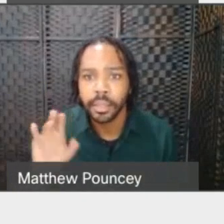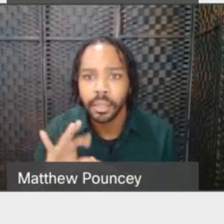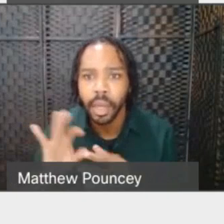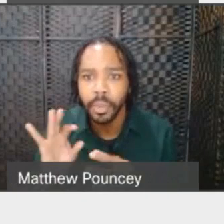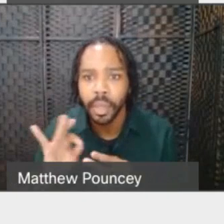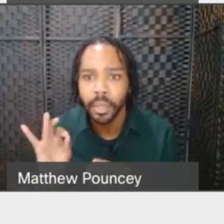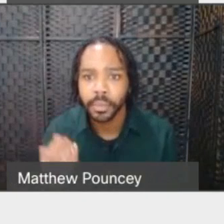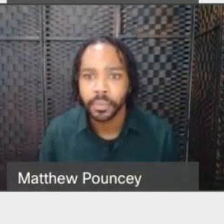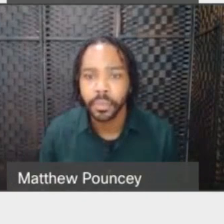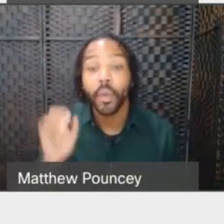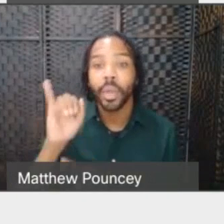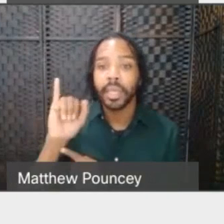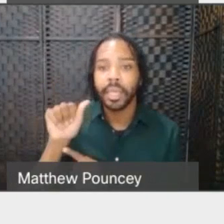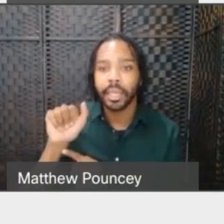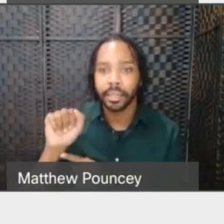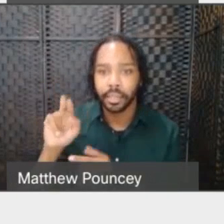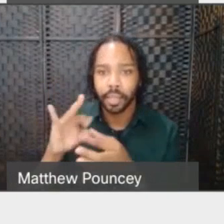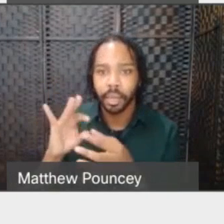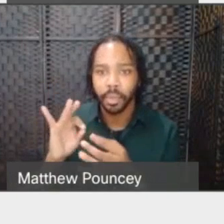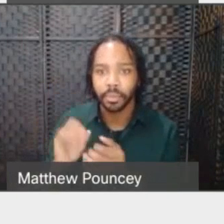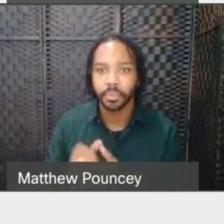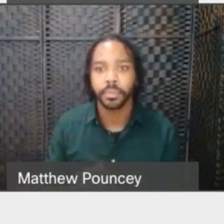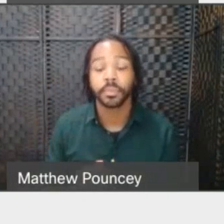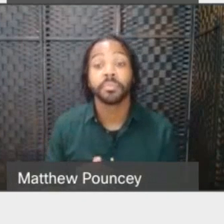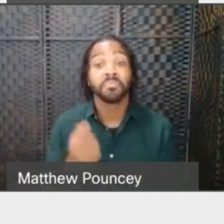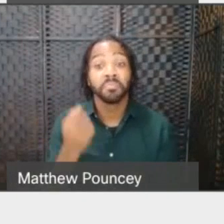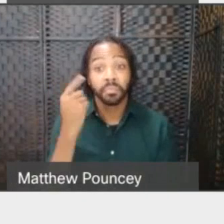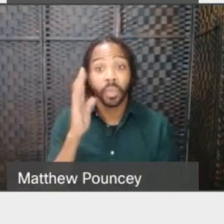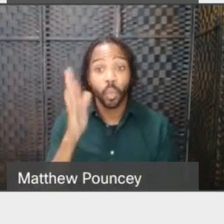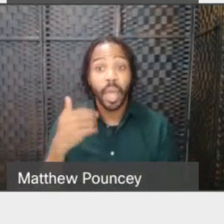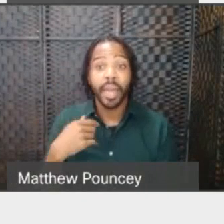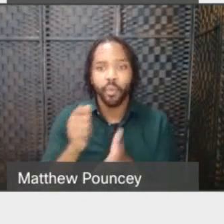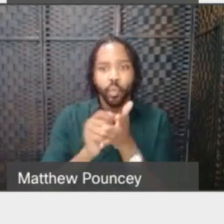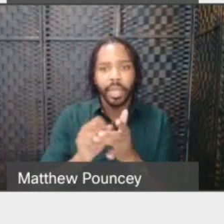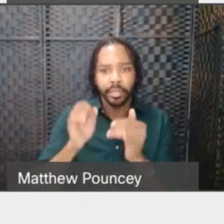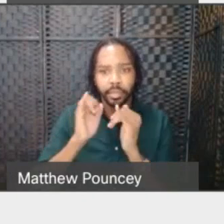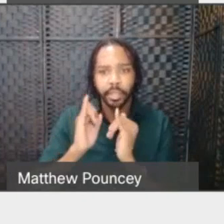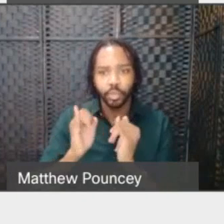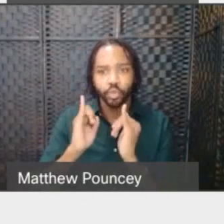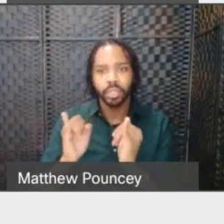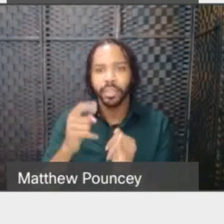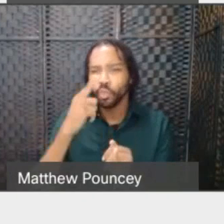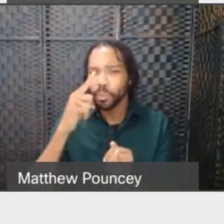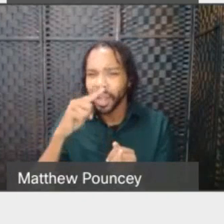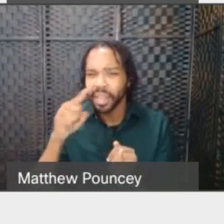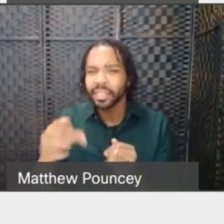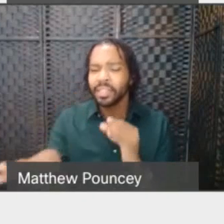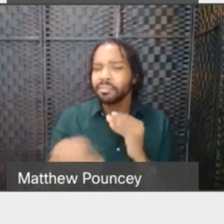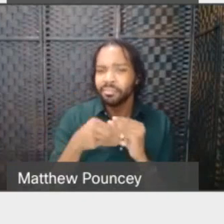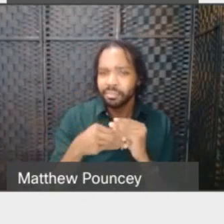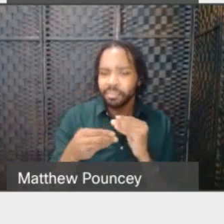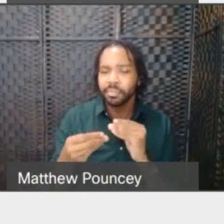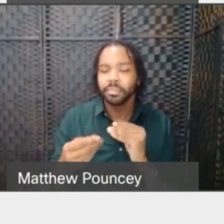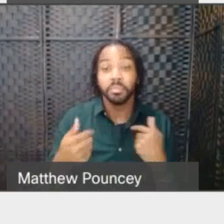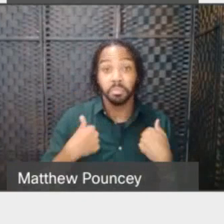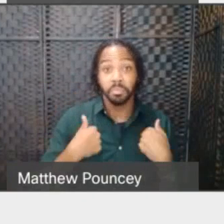said? So written instructions on the submission process. If you don't mind, Ian, would you provide to me what, so I'm